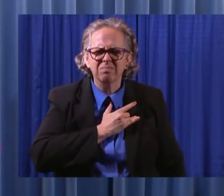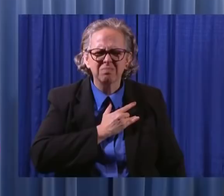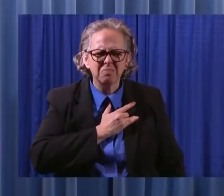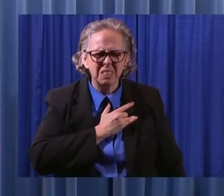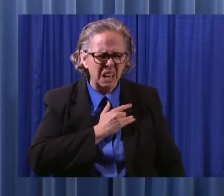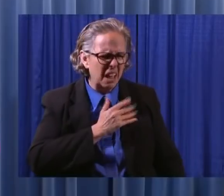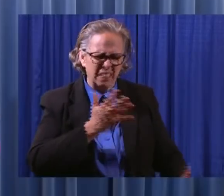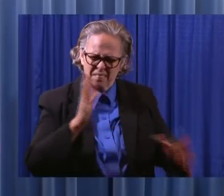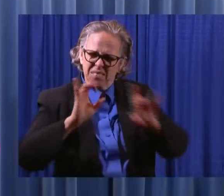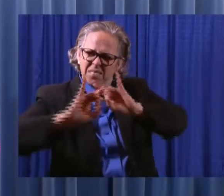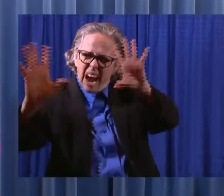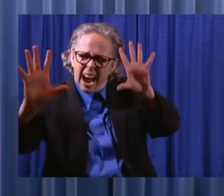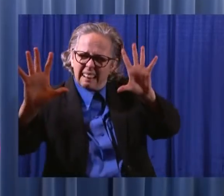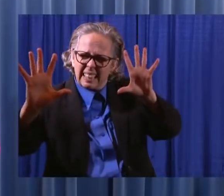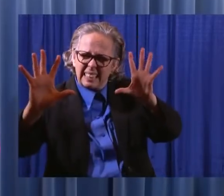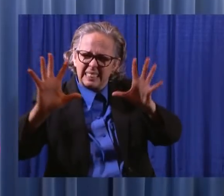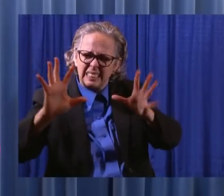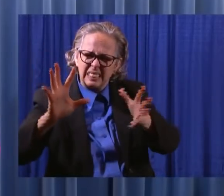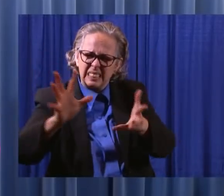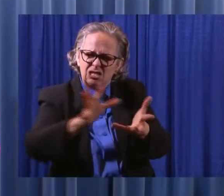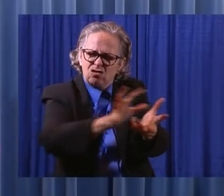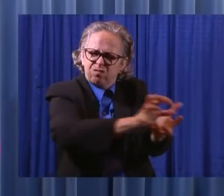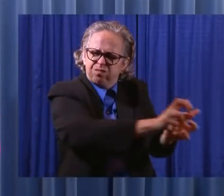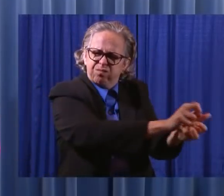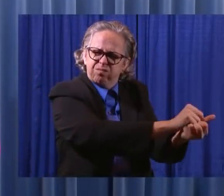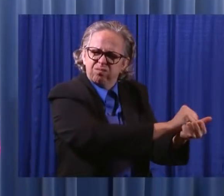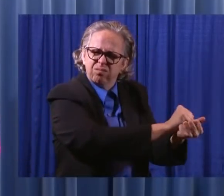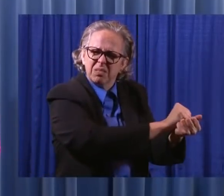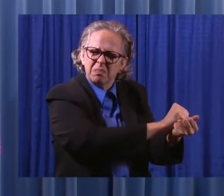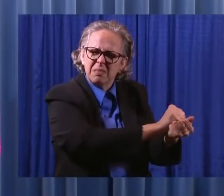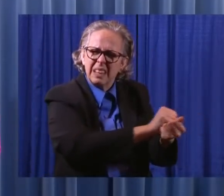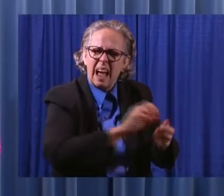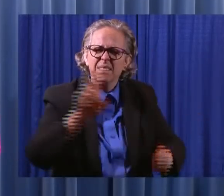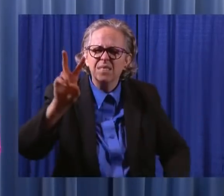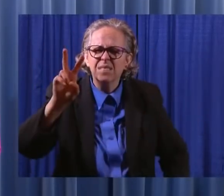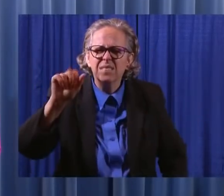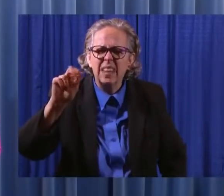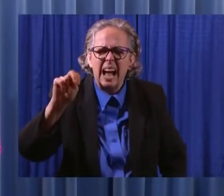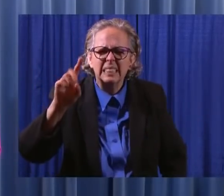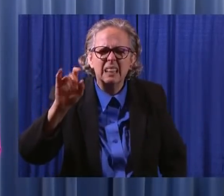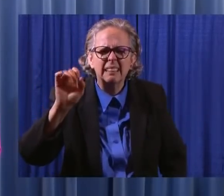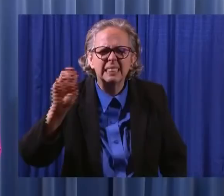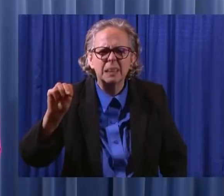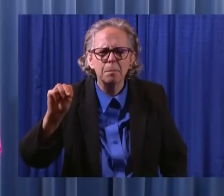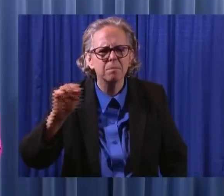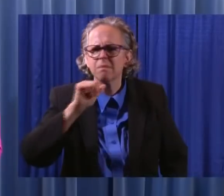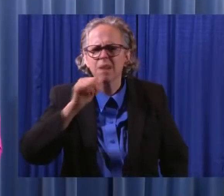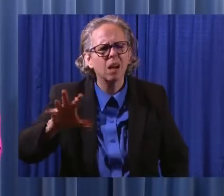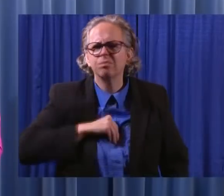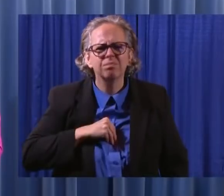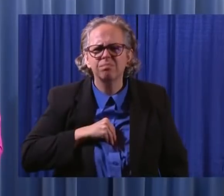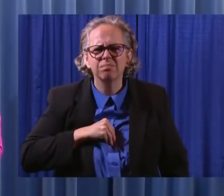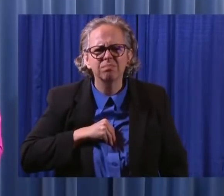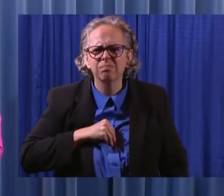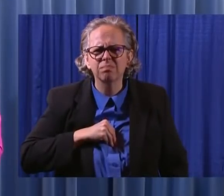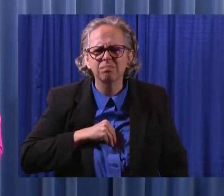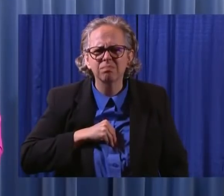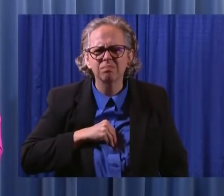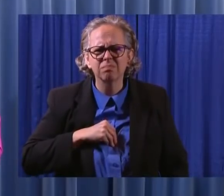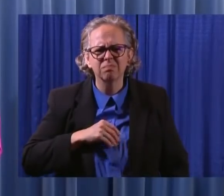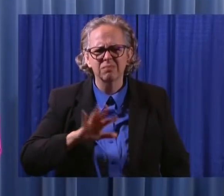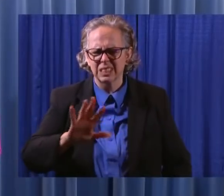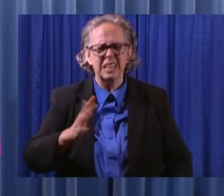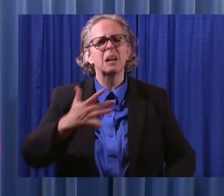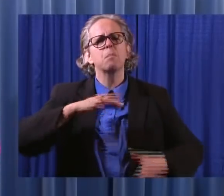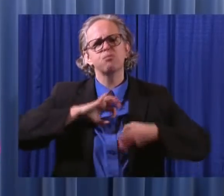vandalism, act of destruction is just a very, very sad thing to see. So